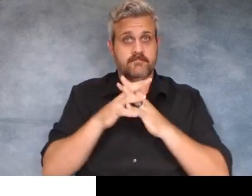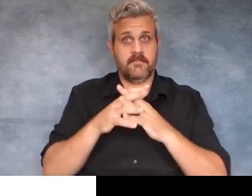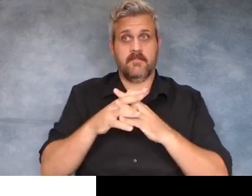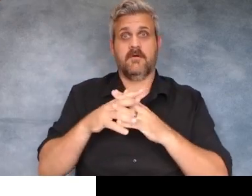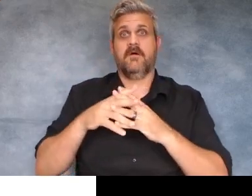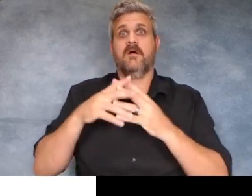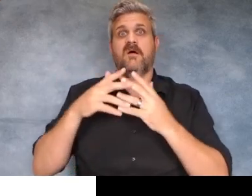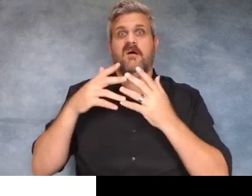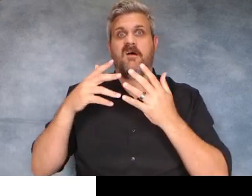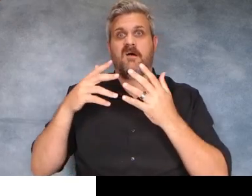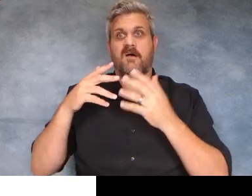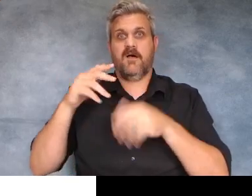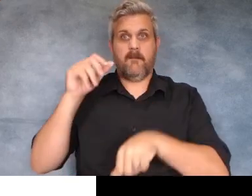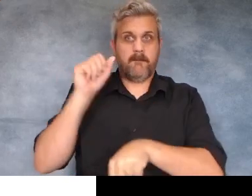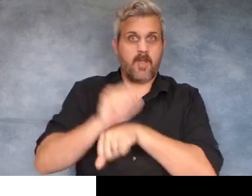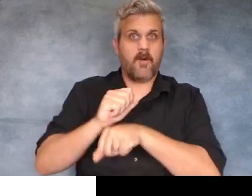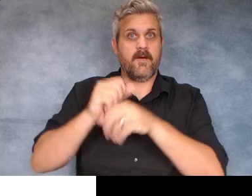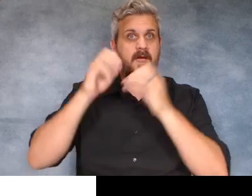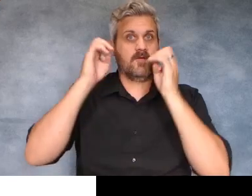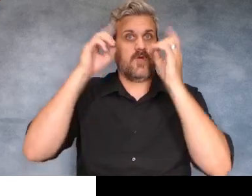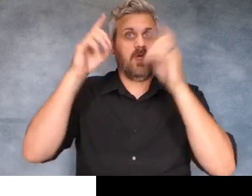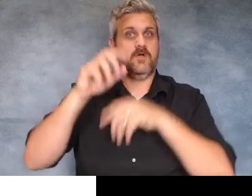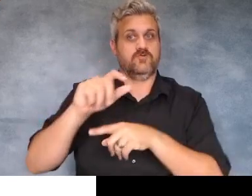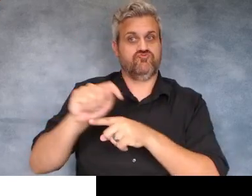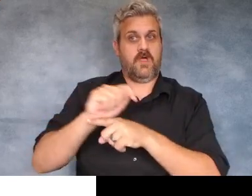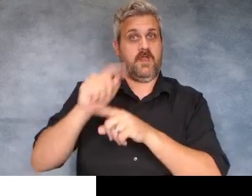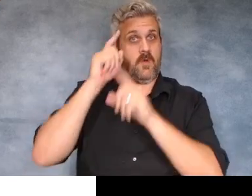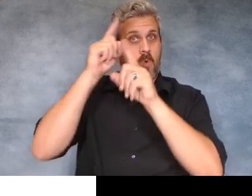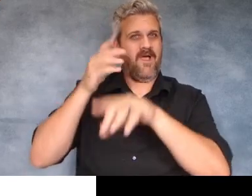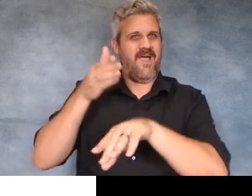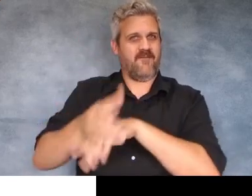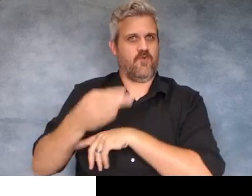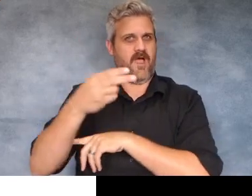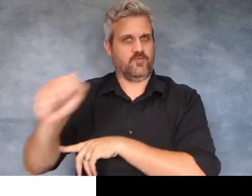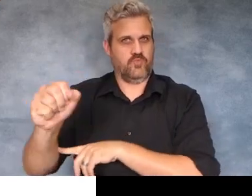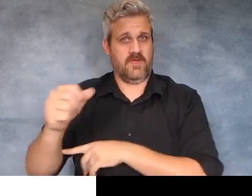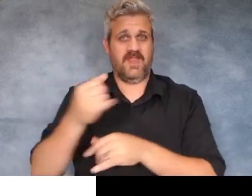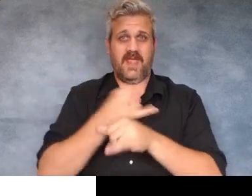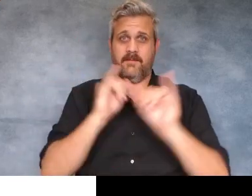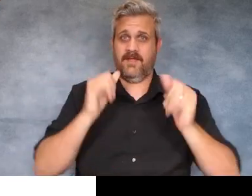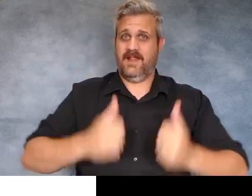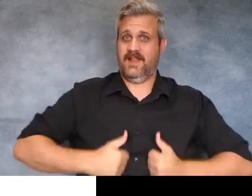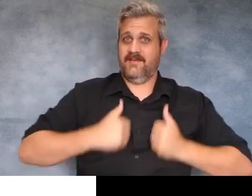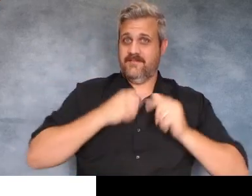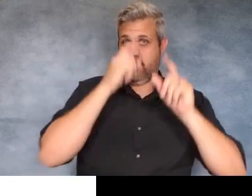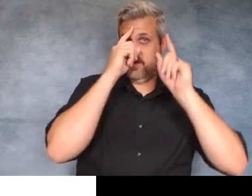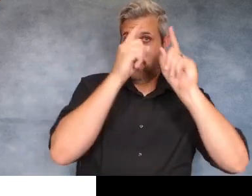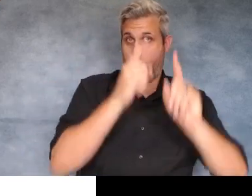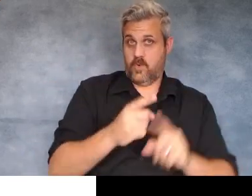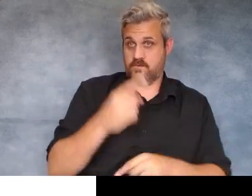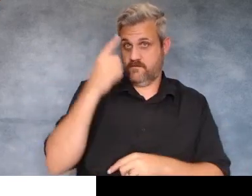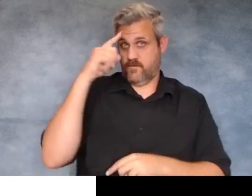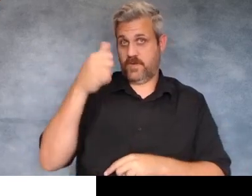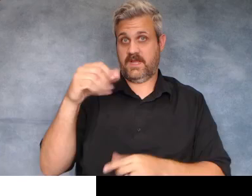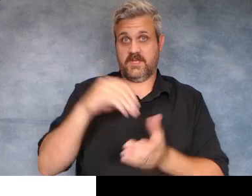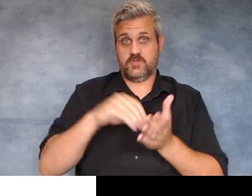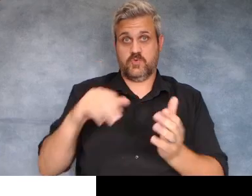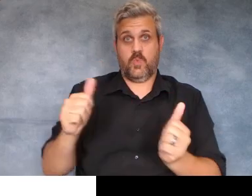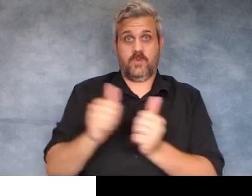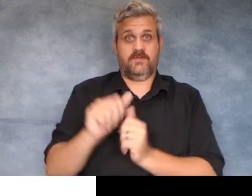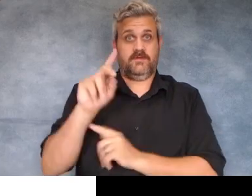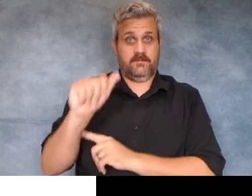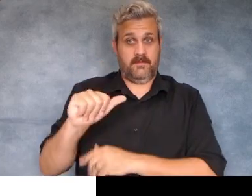post-secondary employment, education, or training goals and independent living goals for any student with a disability based on